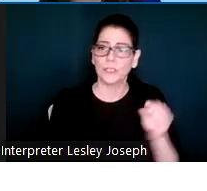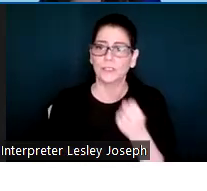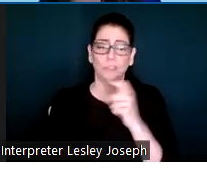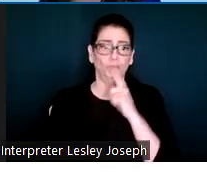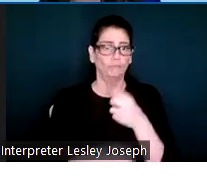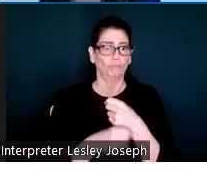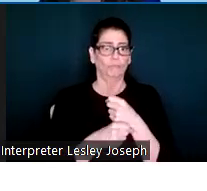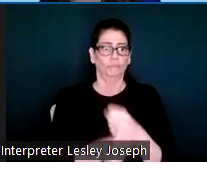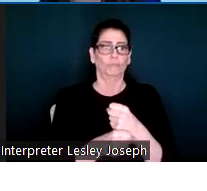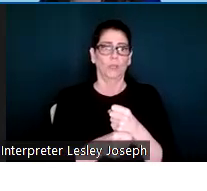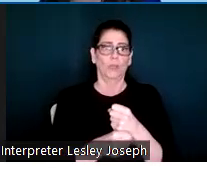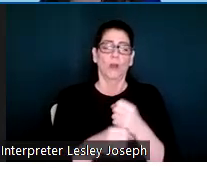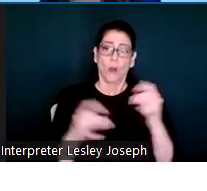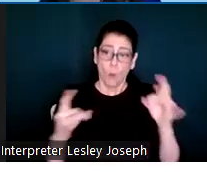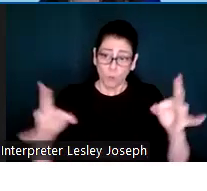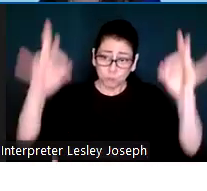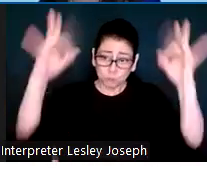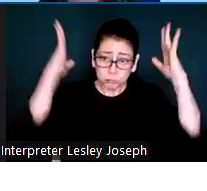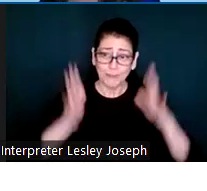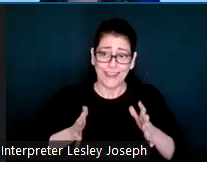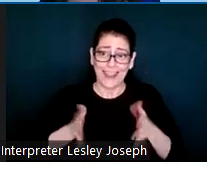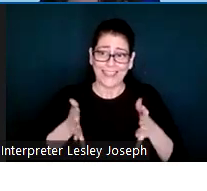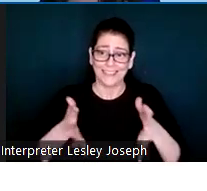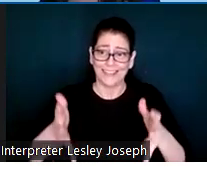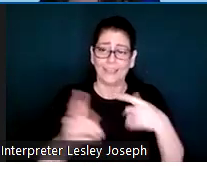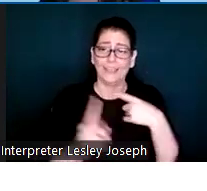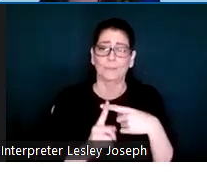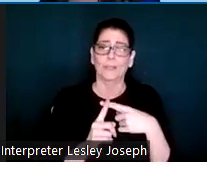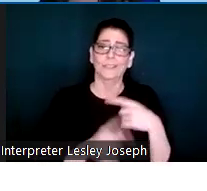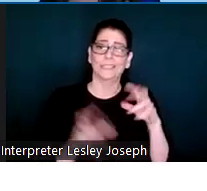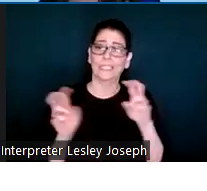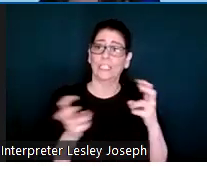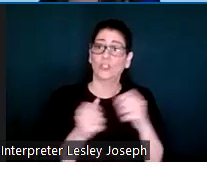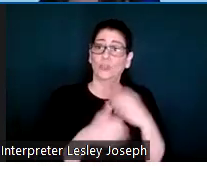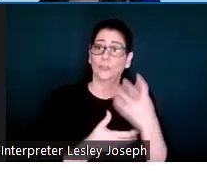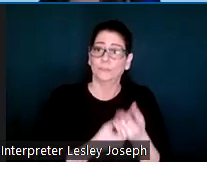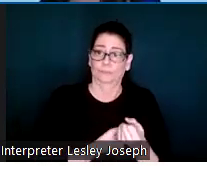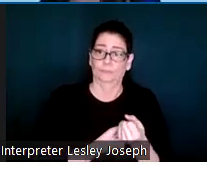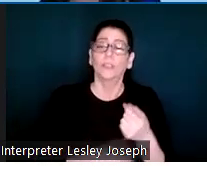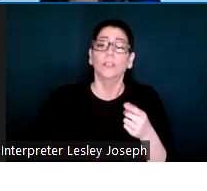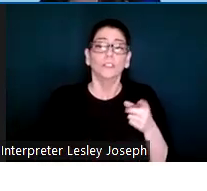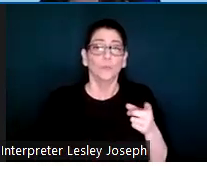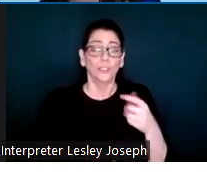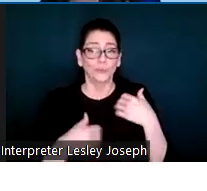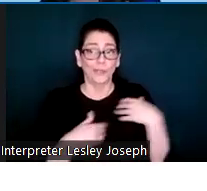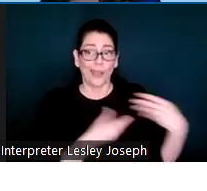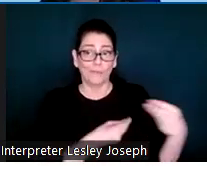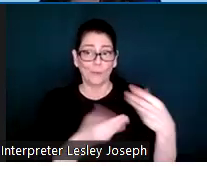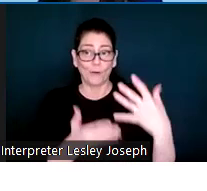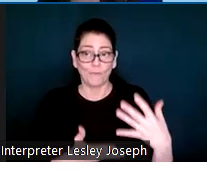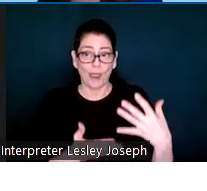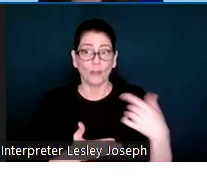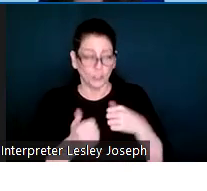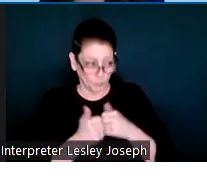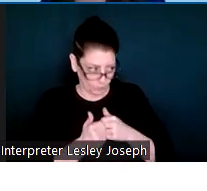some debilitating anxiety and trust issues. So when she had a provider that she would open up to, if that individual